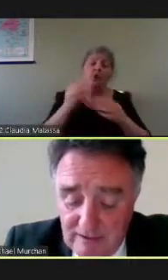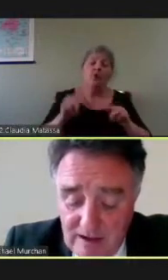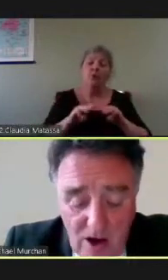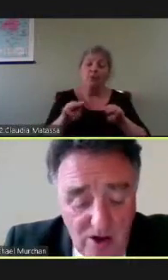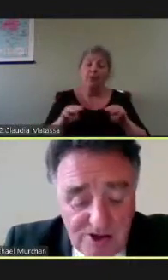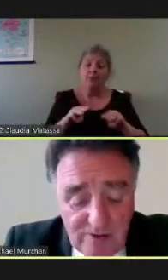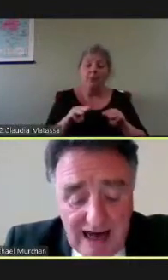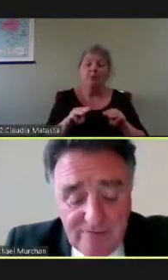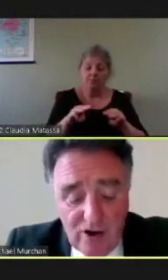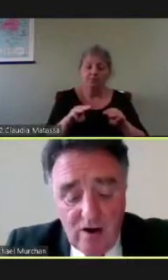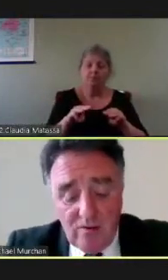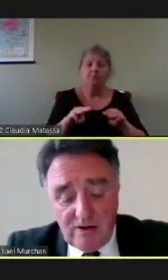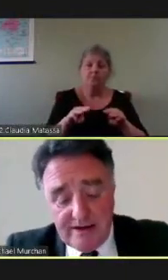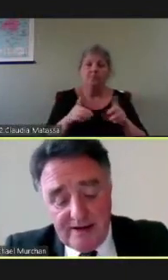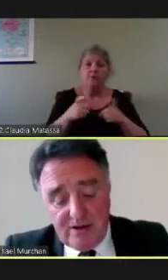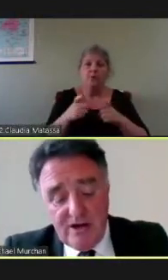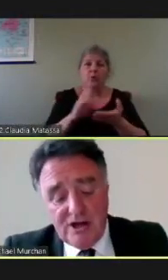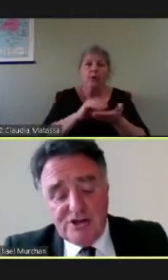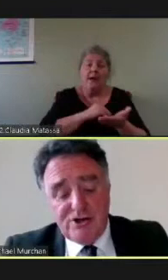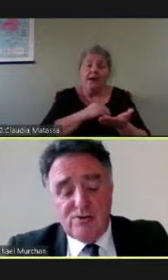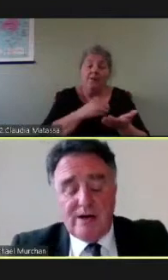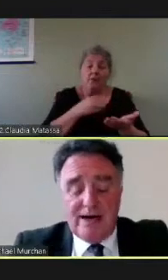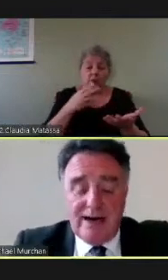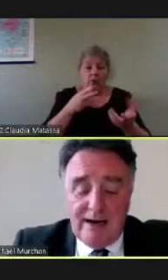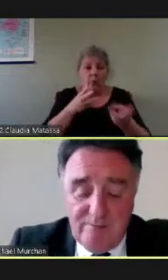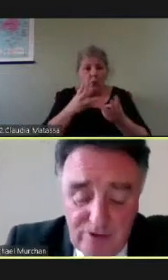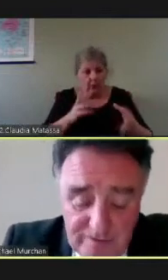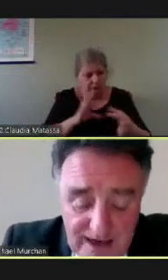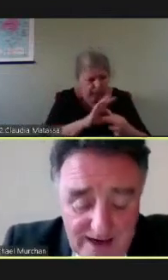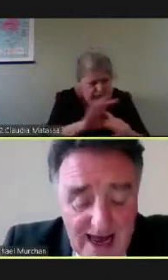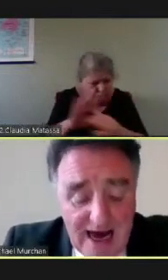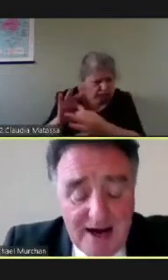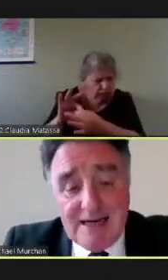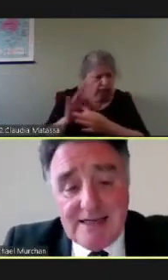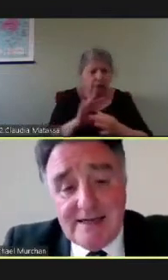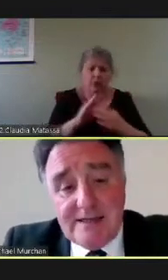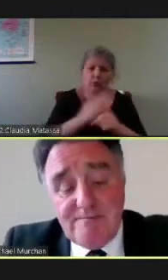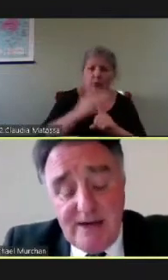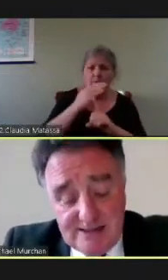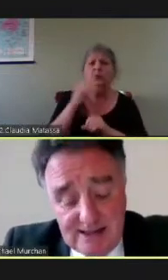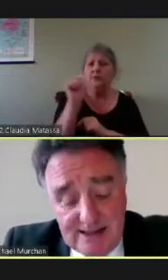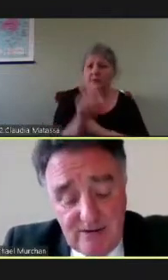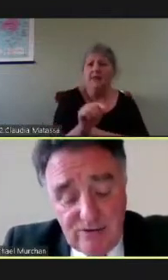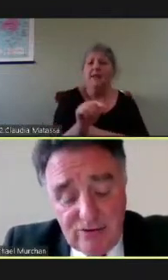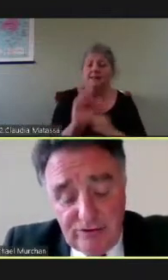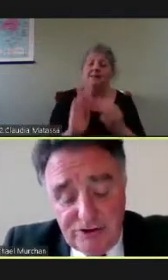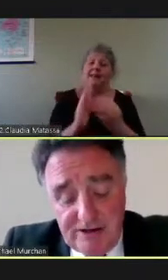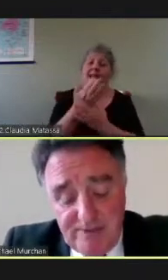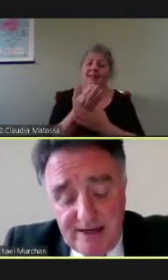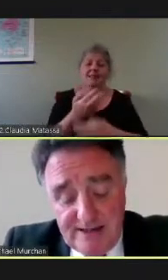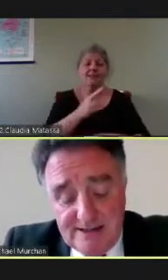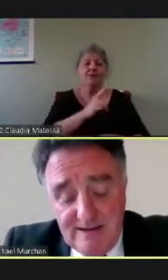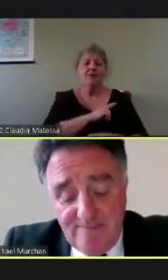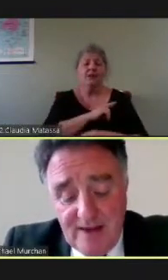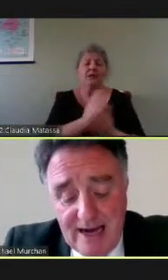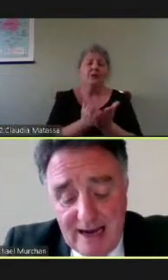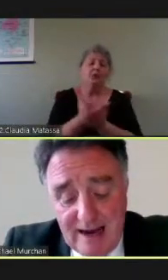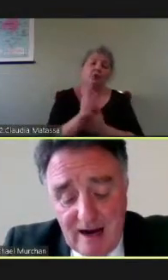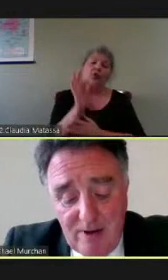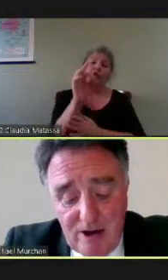in general. So we'll have to all work together to improve that. And access is basically through